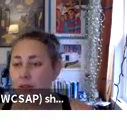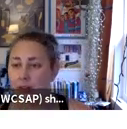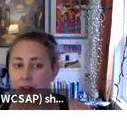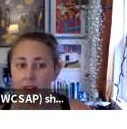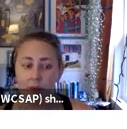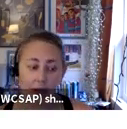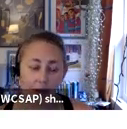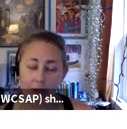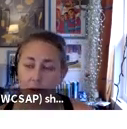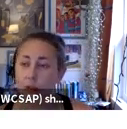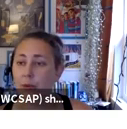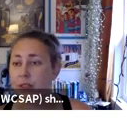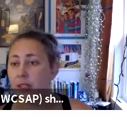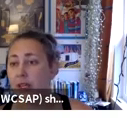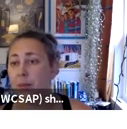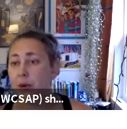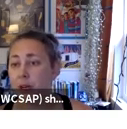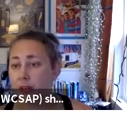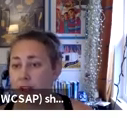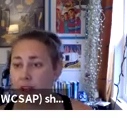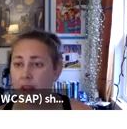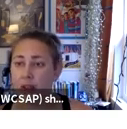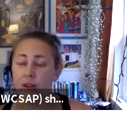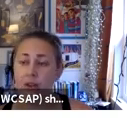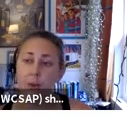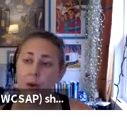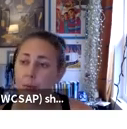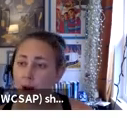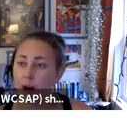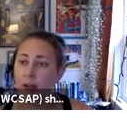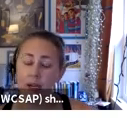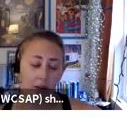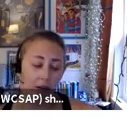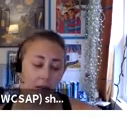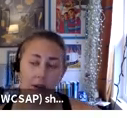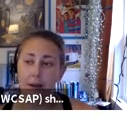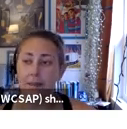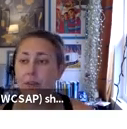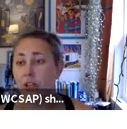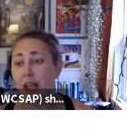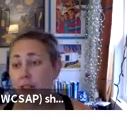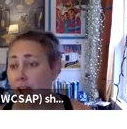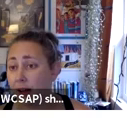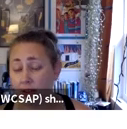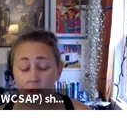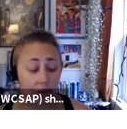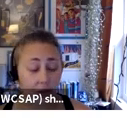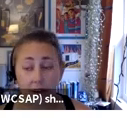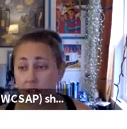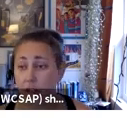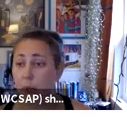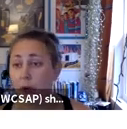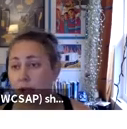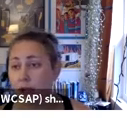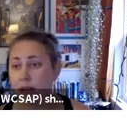is something also that I've seen when I was supervising a Cambodian advocate who spoke Khmer. You know, the